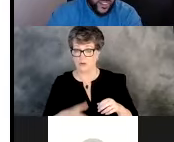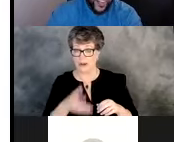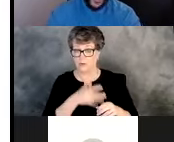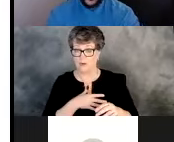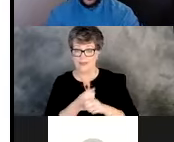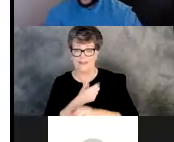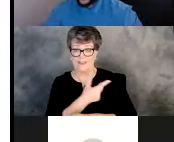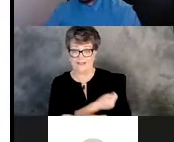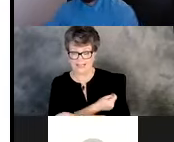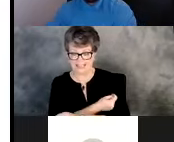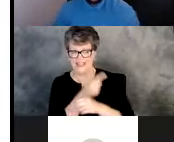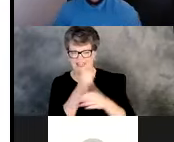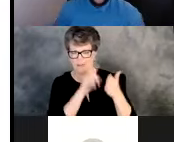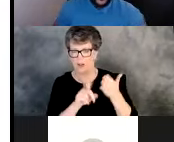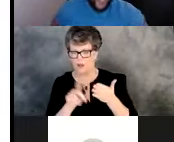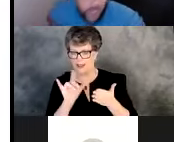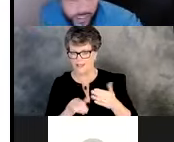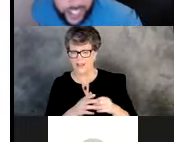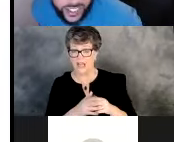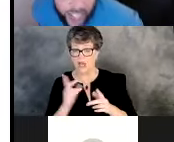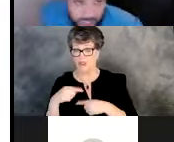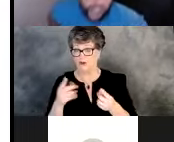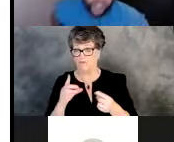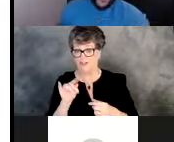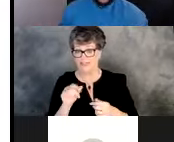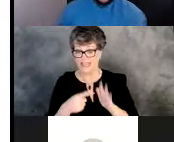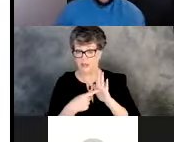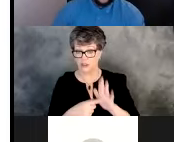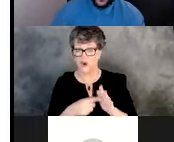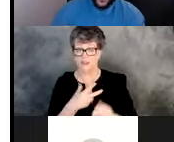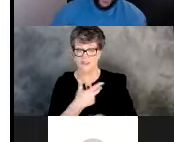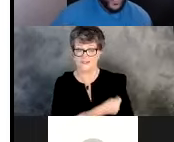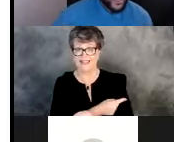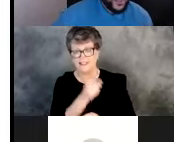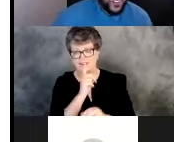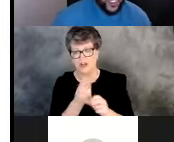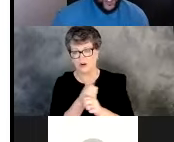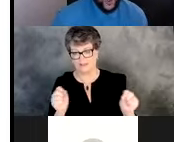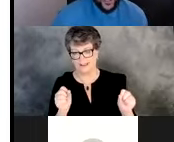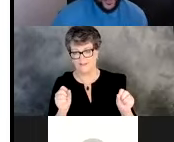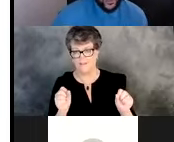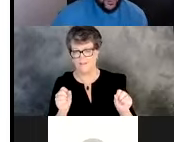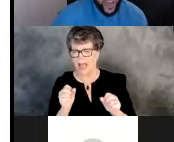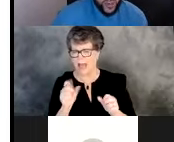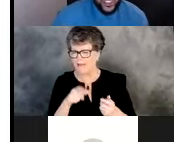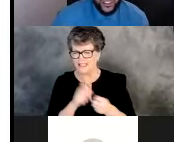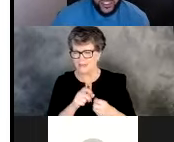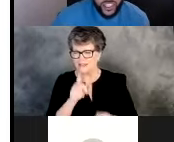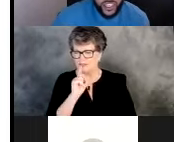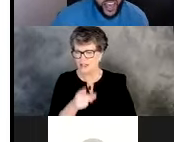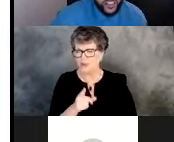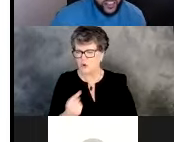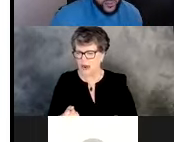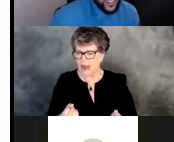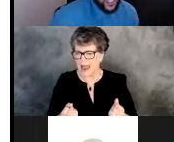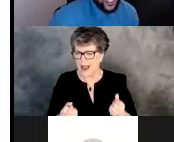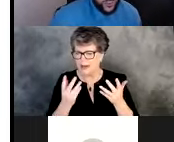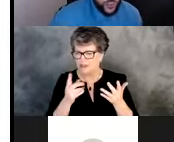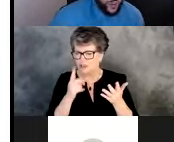have gotten the vaccine. So far, the data has showed that the vaccine is very safe. I'm not specifically sure if how much they're looking